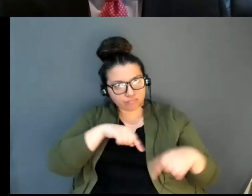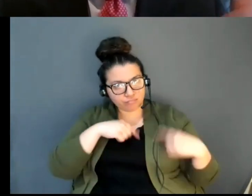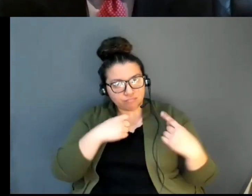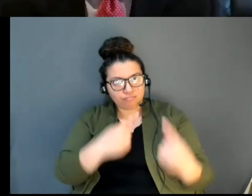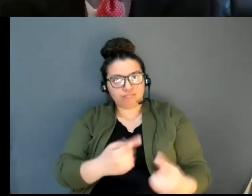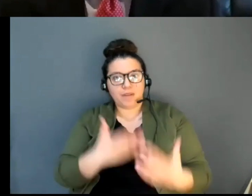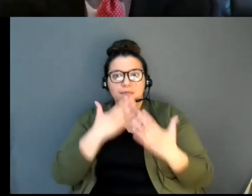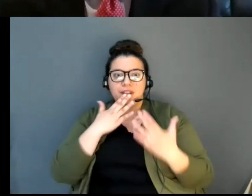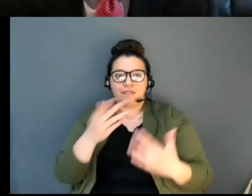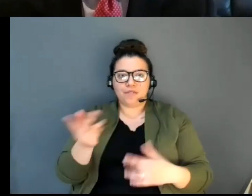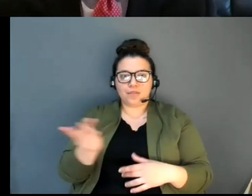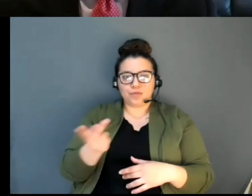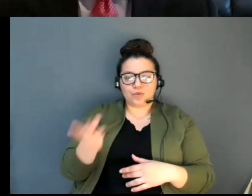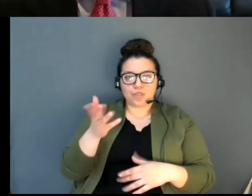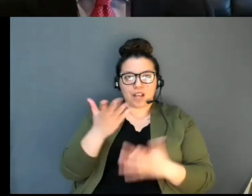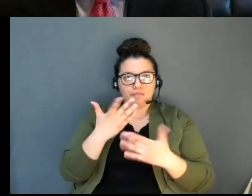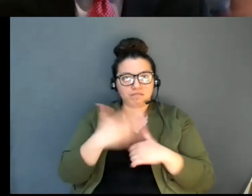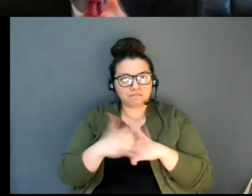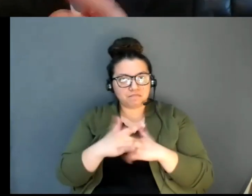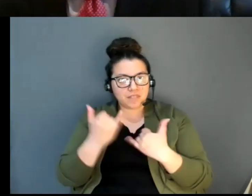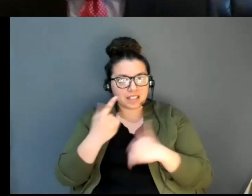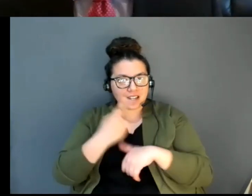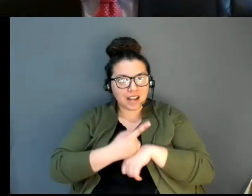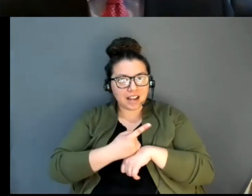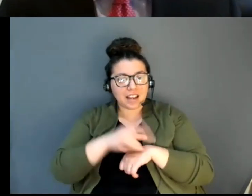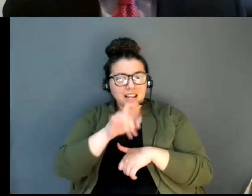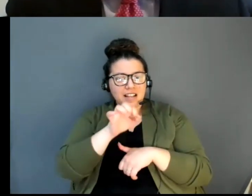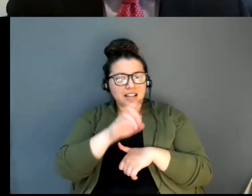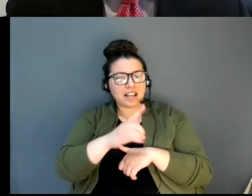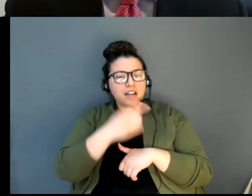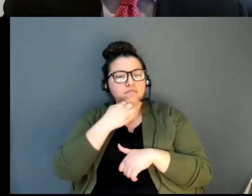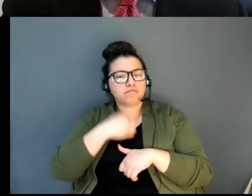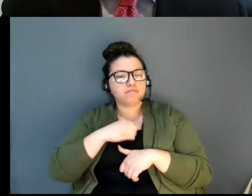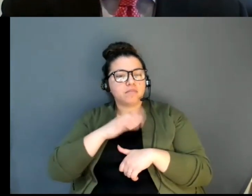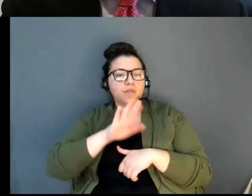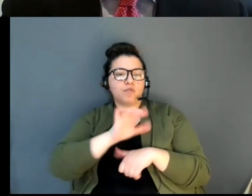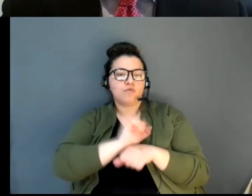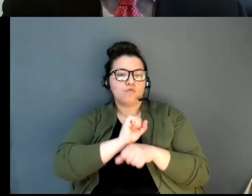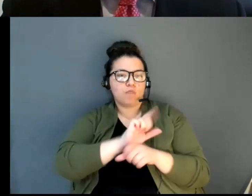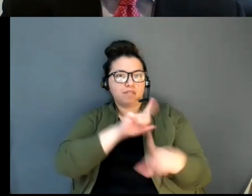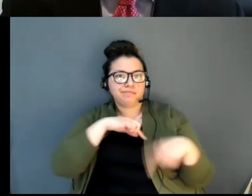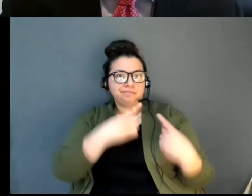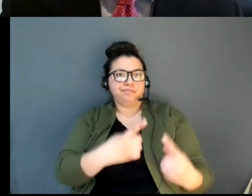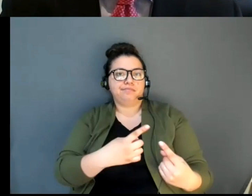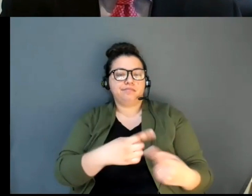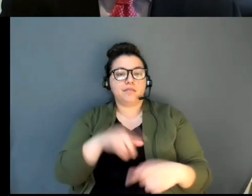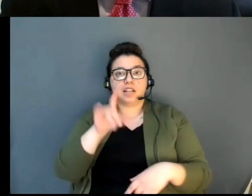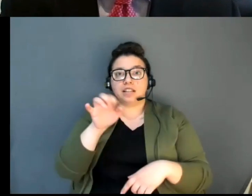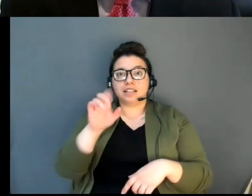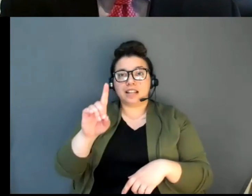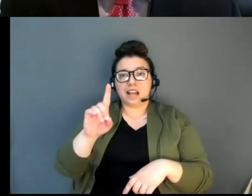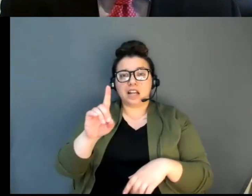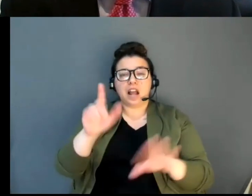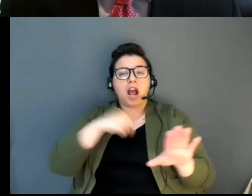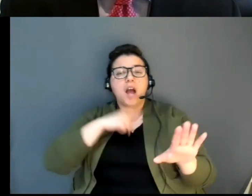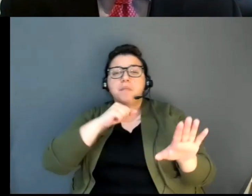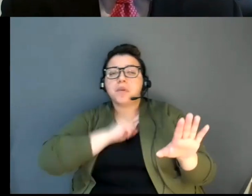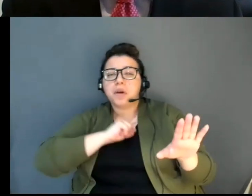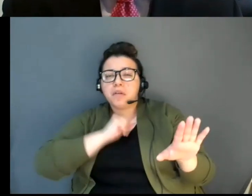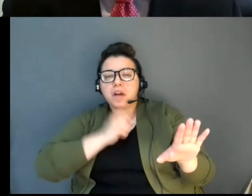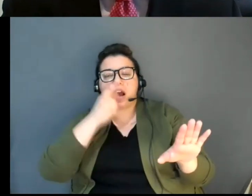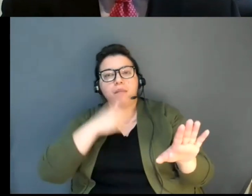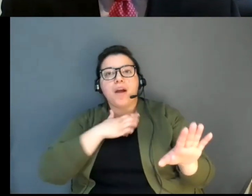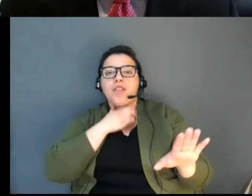free today. Leonard, tell us about your career up till now. Well, excuse me. And by the way, I cough. I'm totally fine. Just my throat.